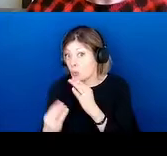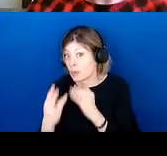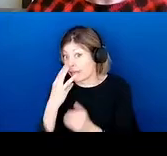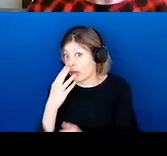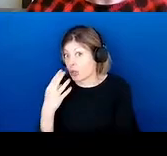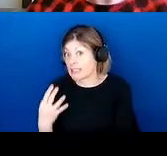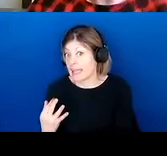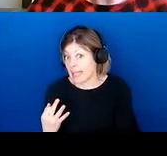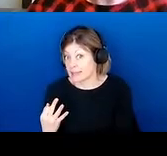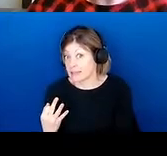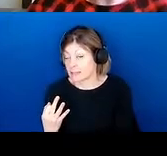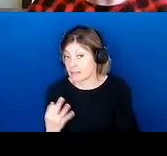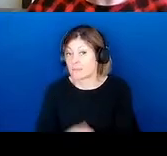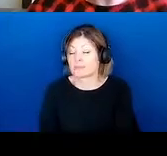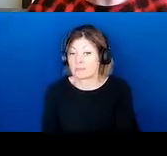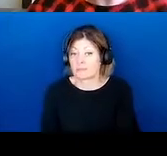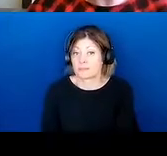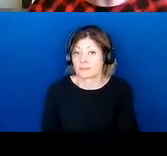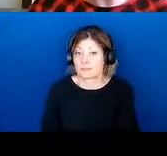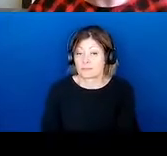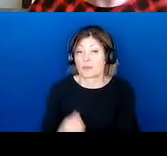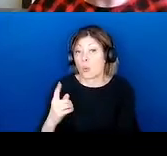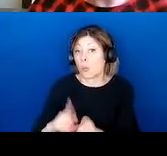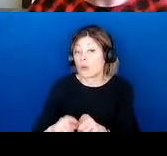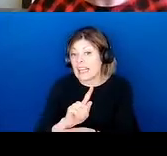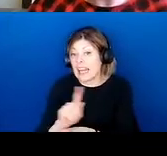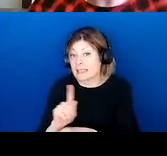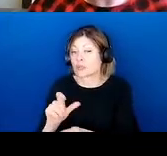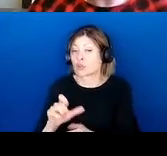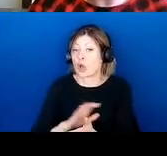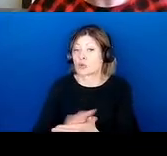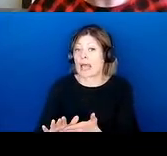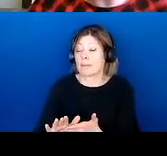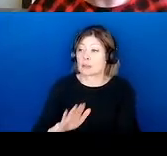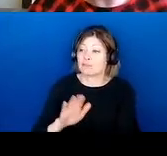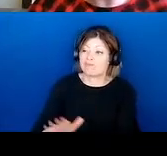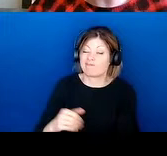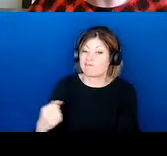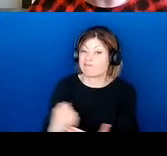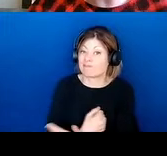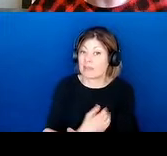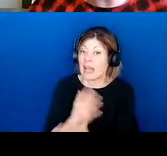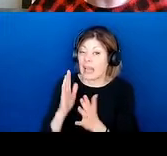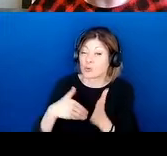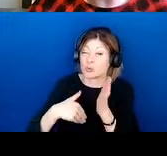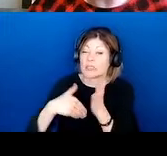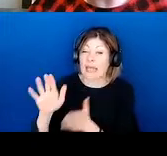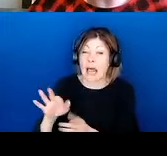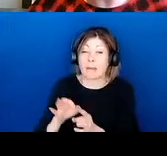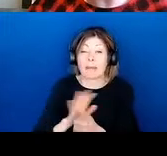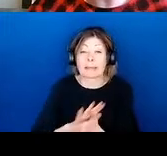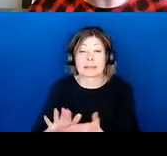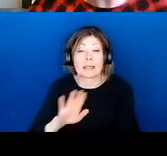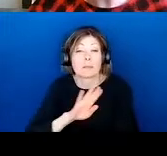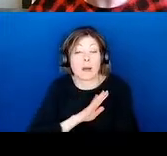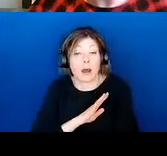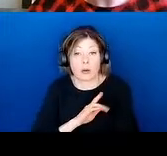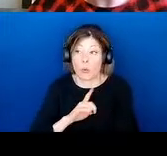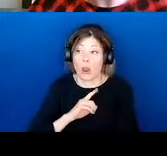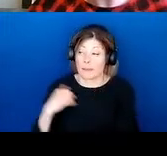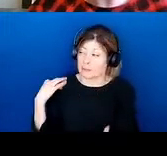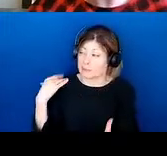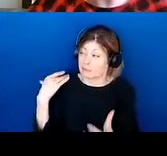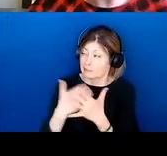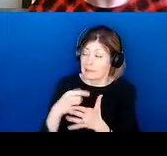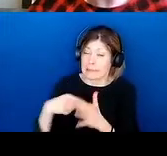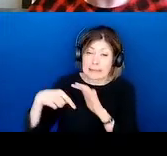The following year, Hamilton was forced to sell Painshill, years of financial difficulties and debt catching up with him.